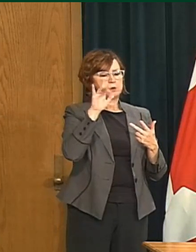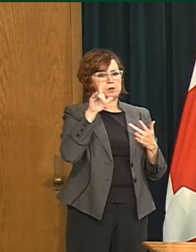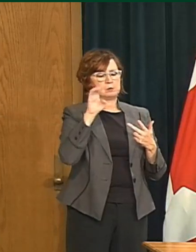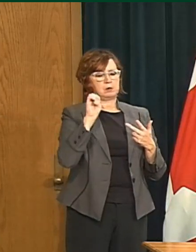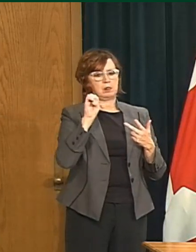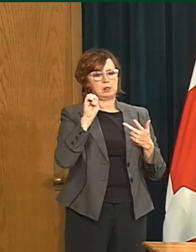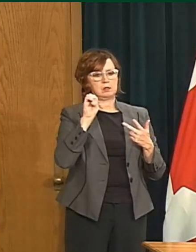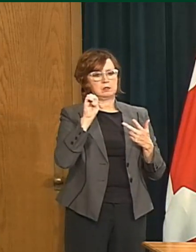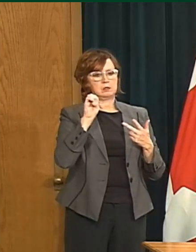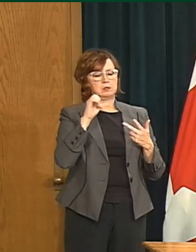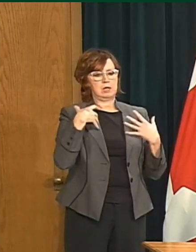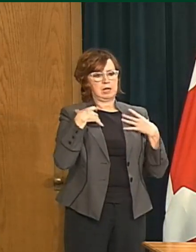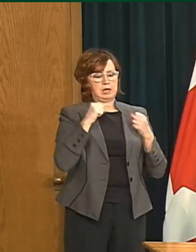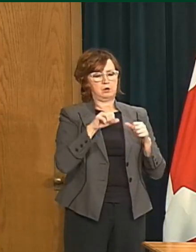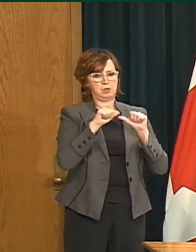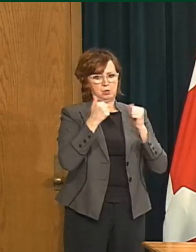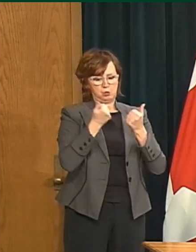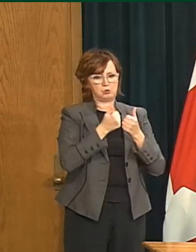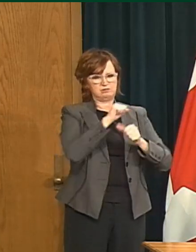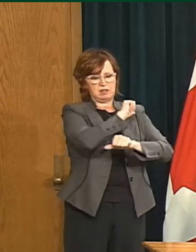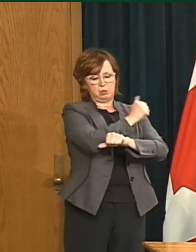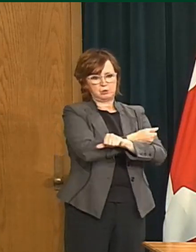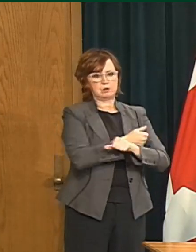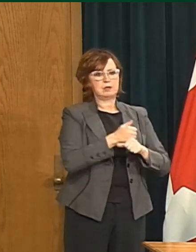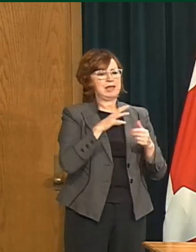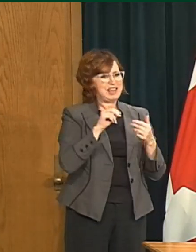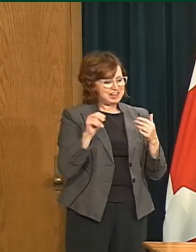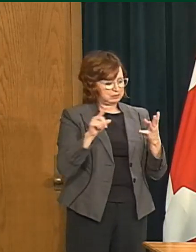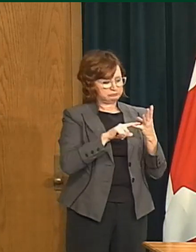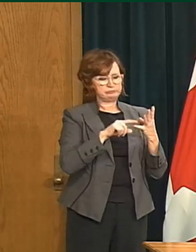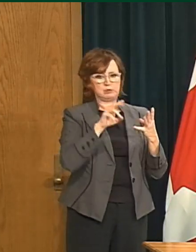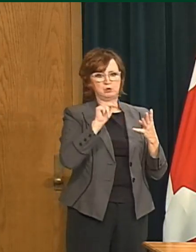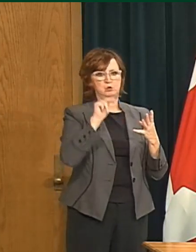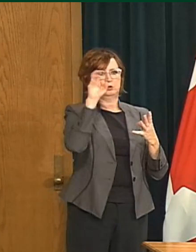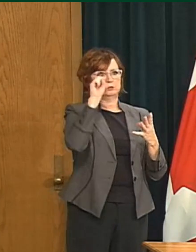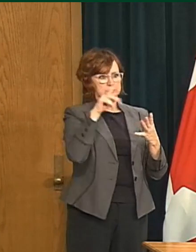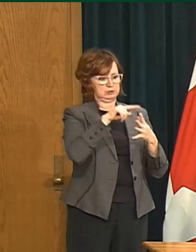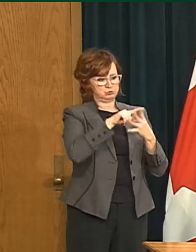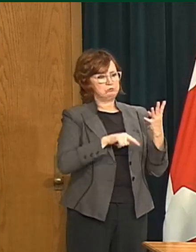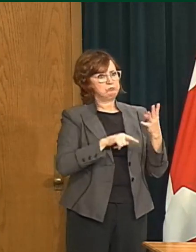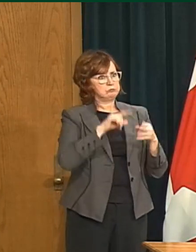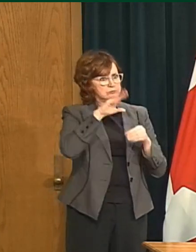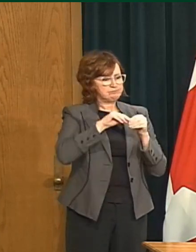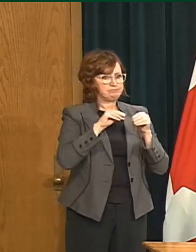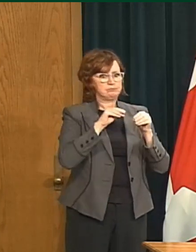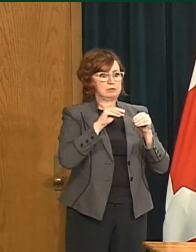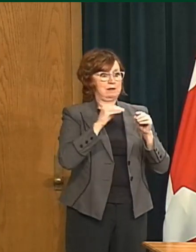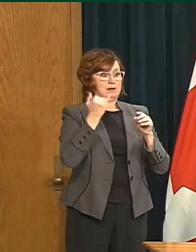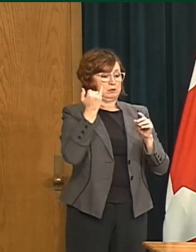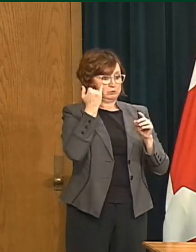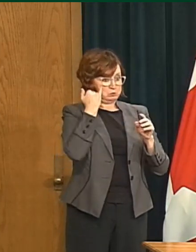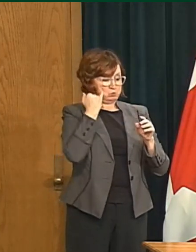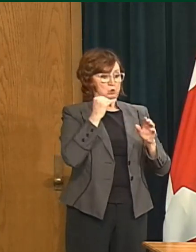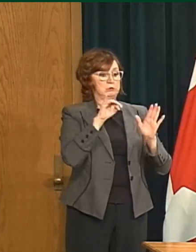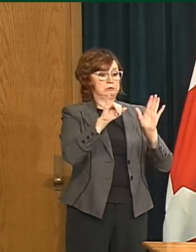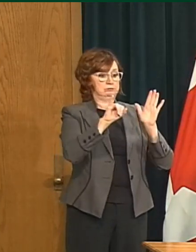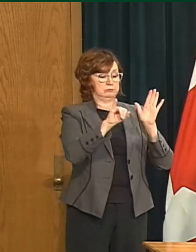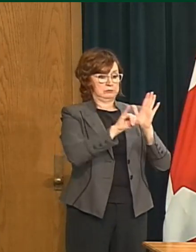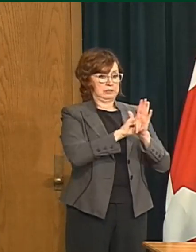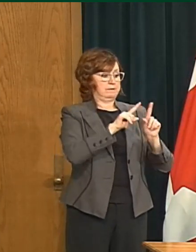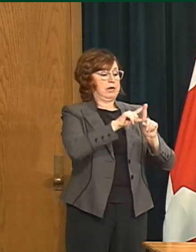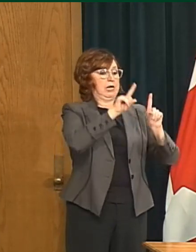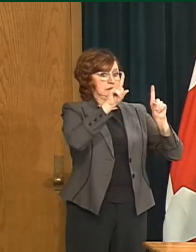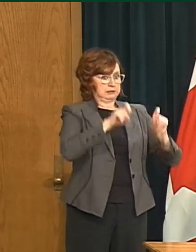health staff and medical health officers working in Northern Saskatchewan. So there's a process where once there's a test, that first of